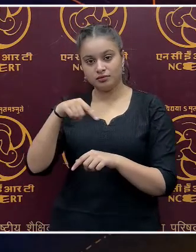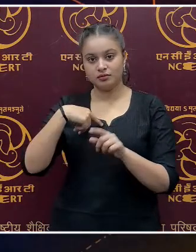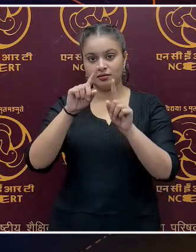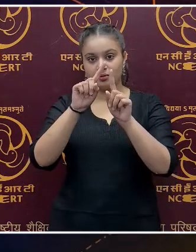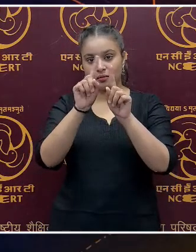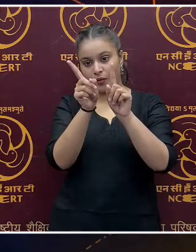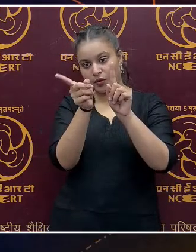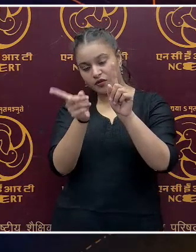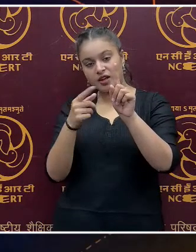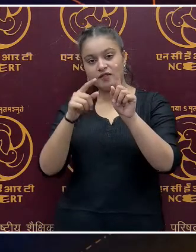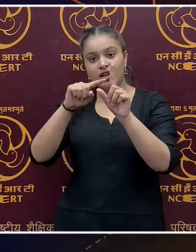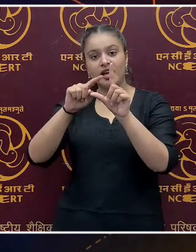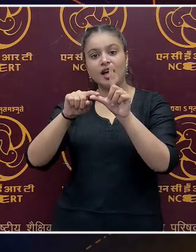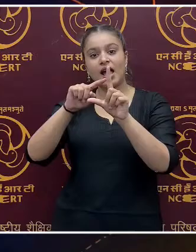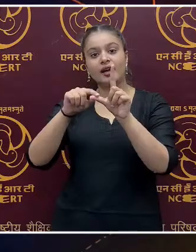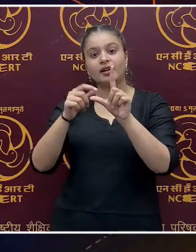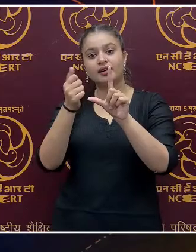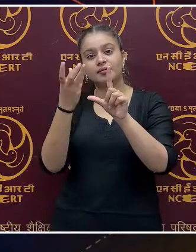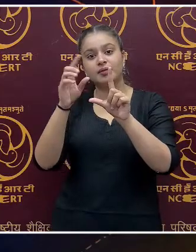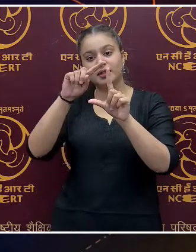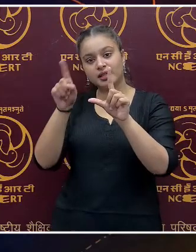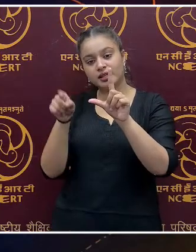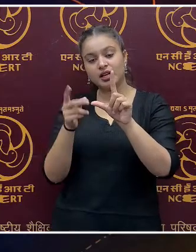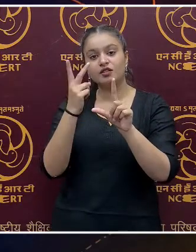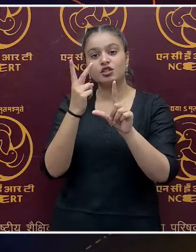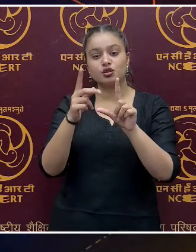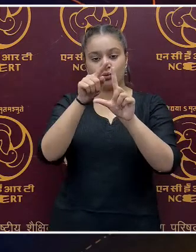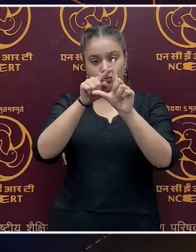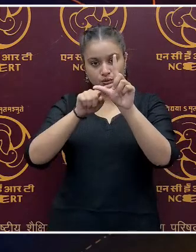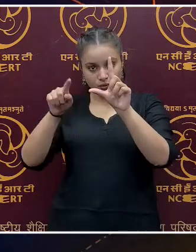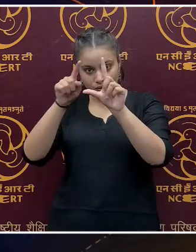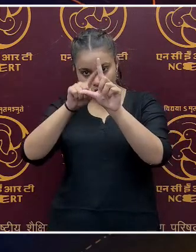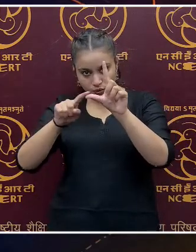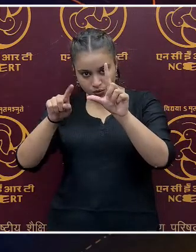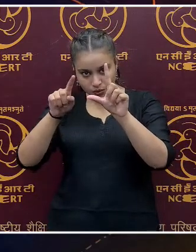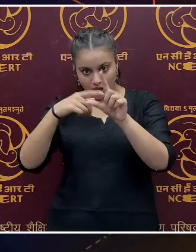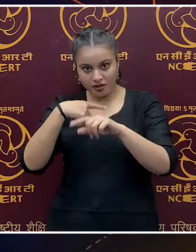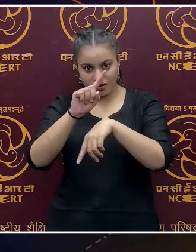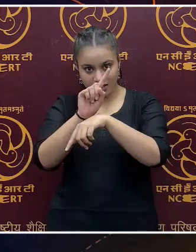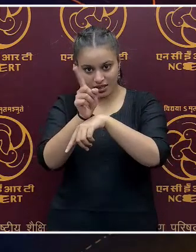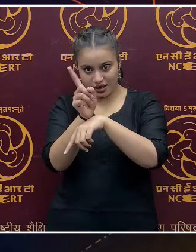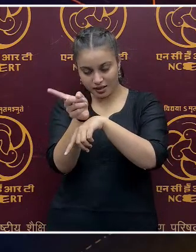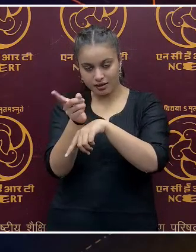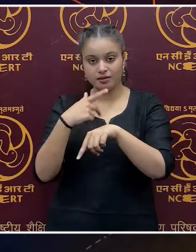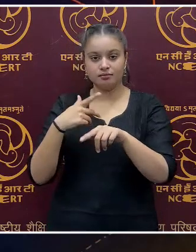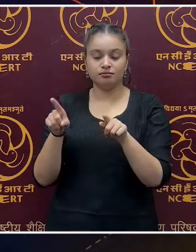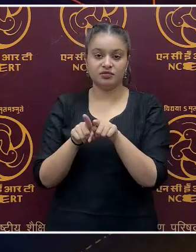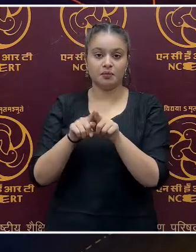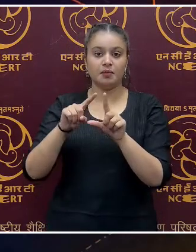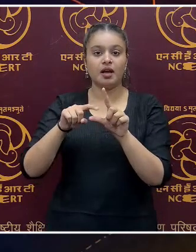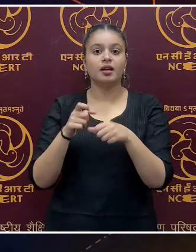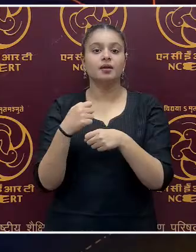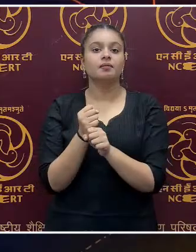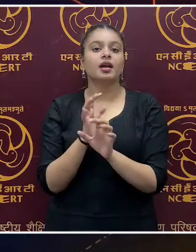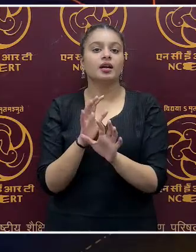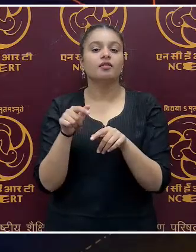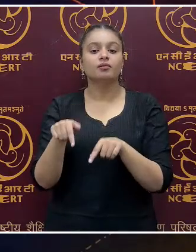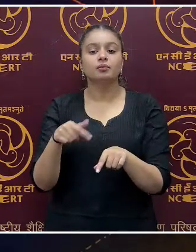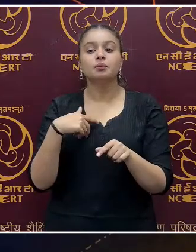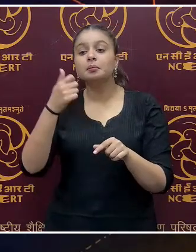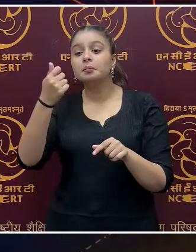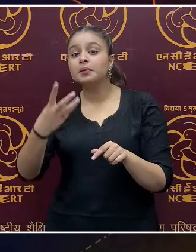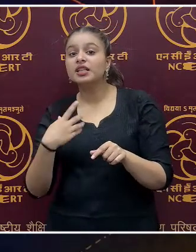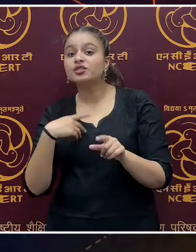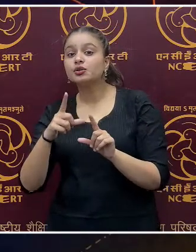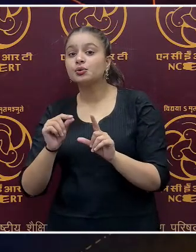a angle in between the two needles or two handles of the particular clock. So how to measure